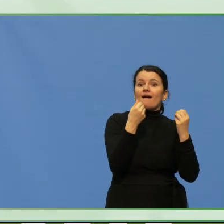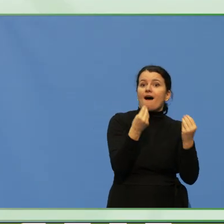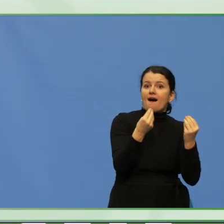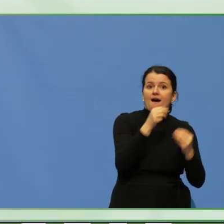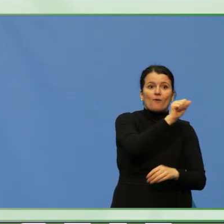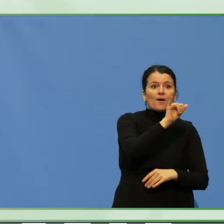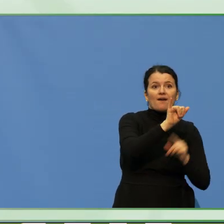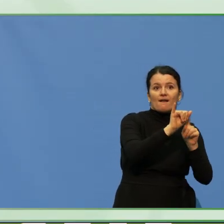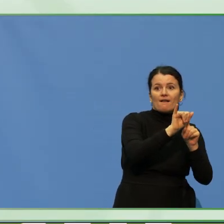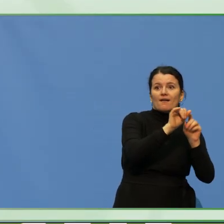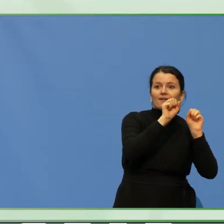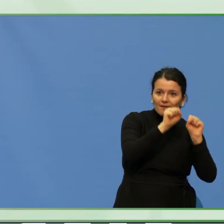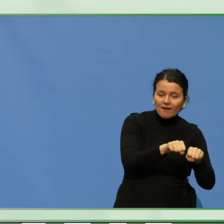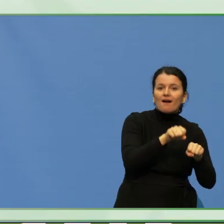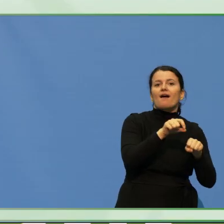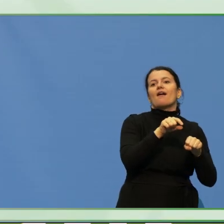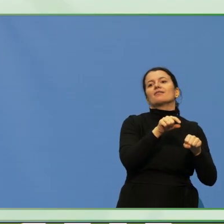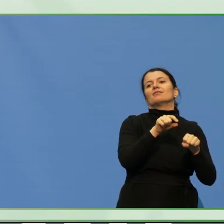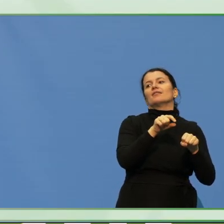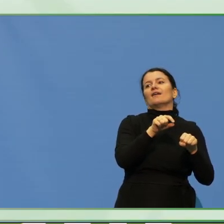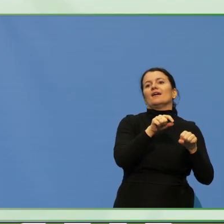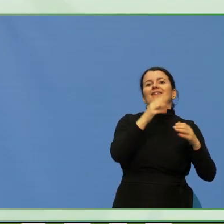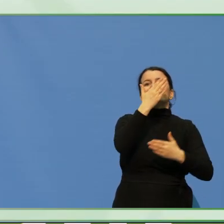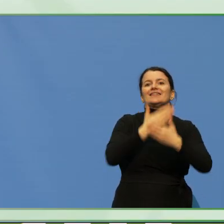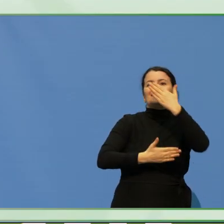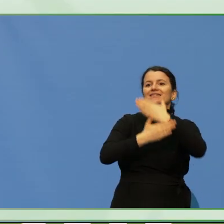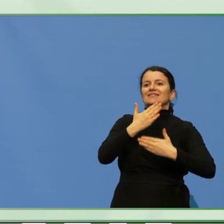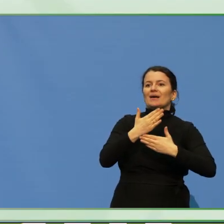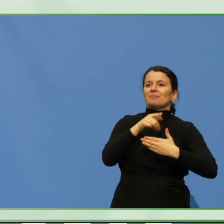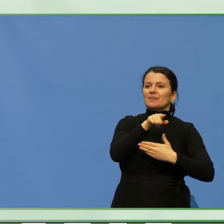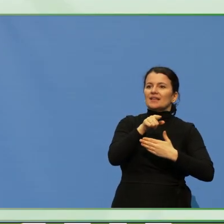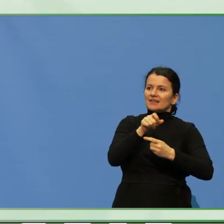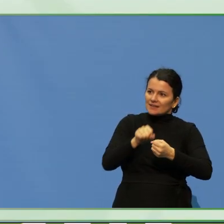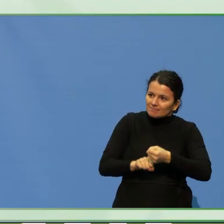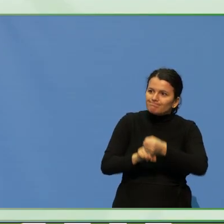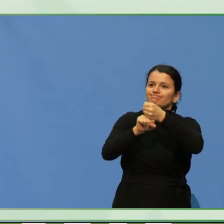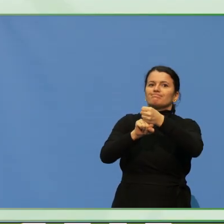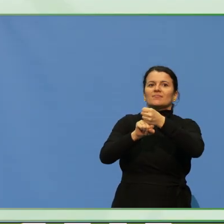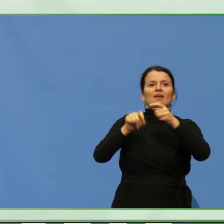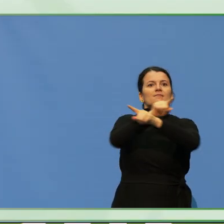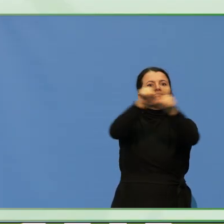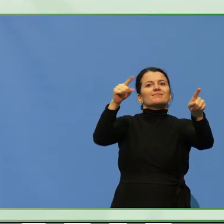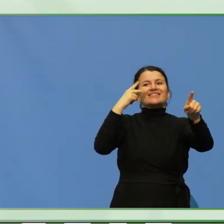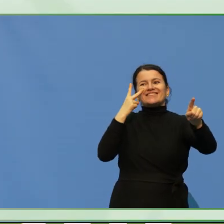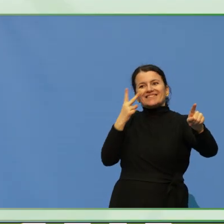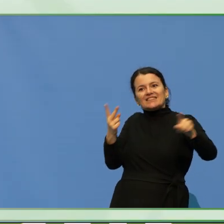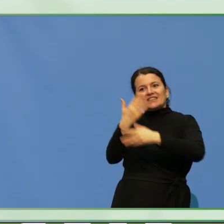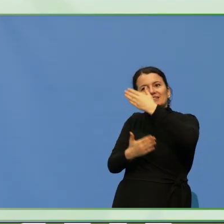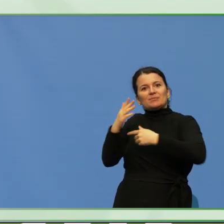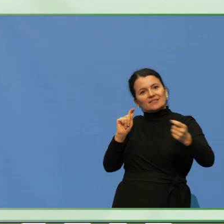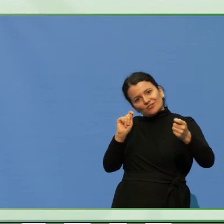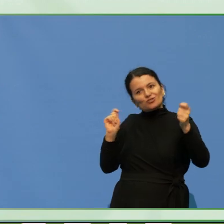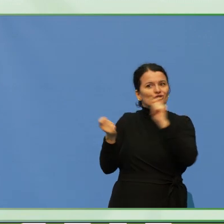change mindsets when it comes to the lens of disability, just recognizing that there are representational